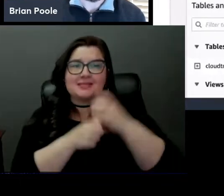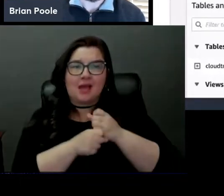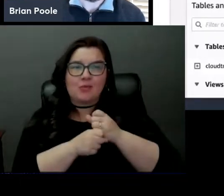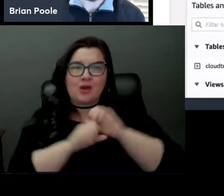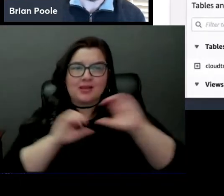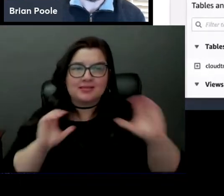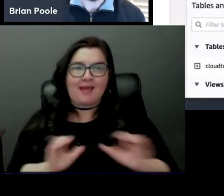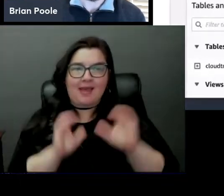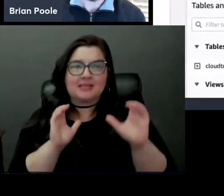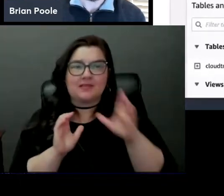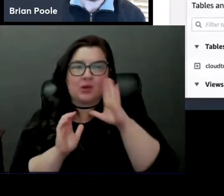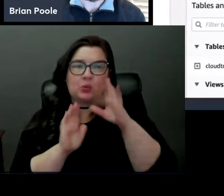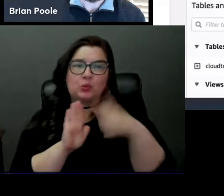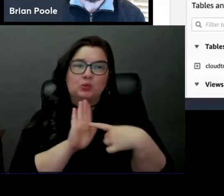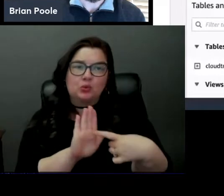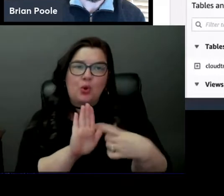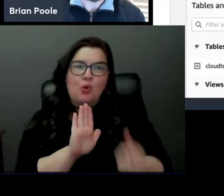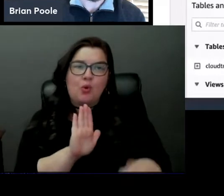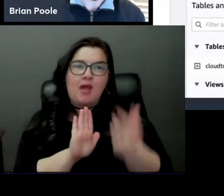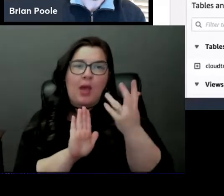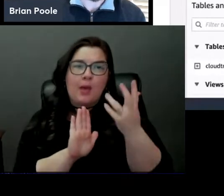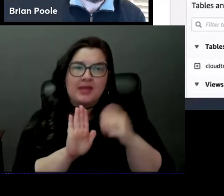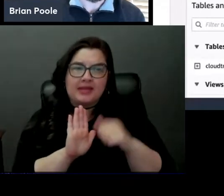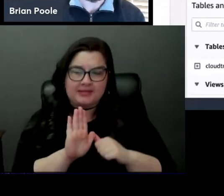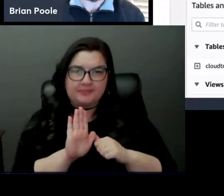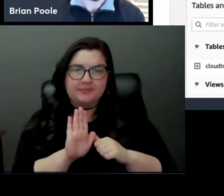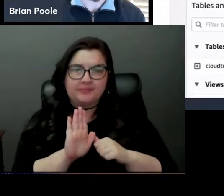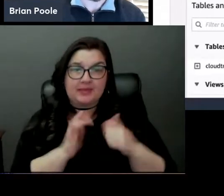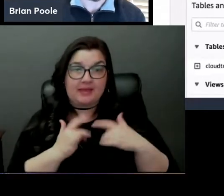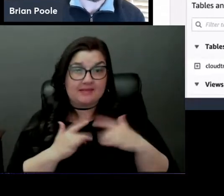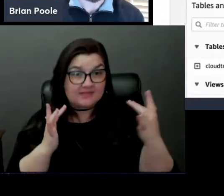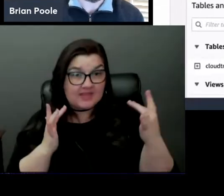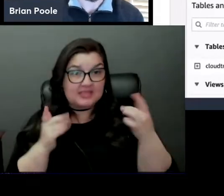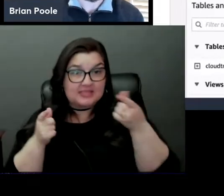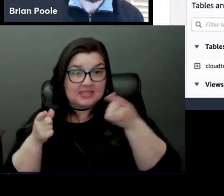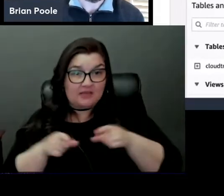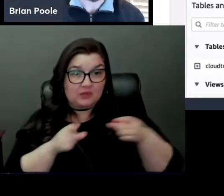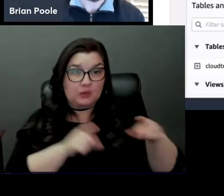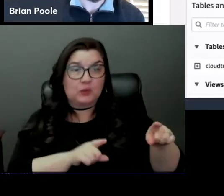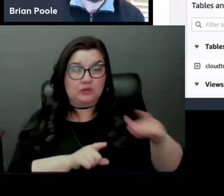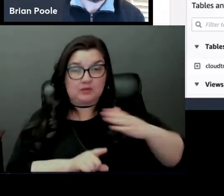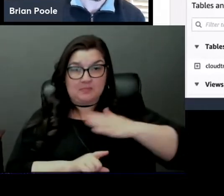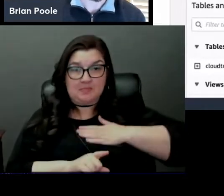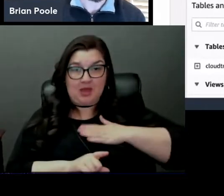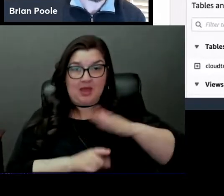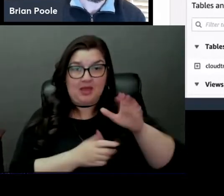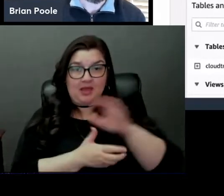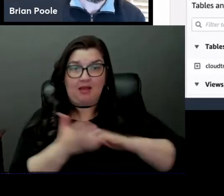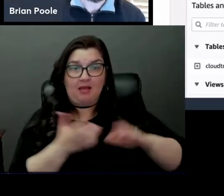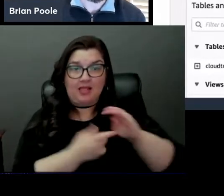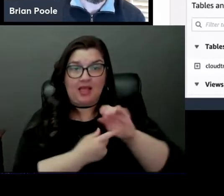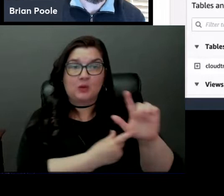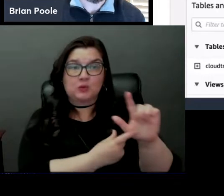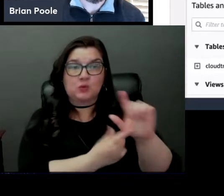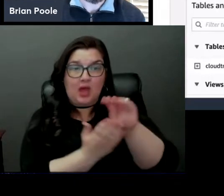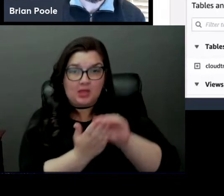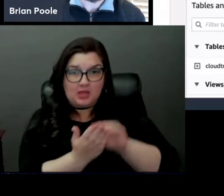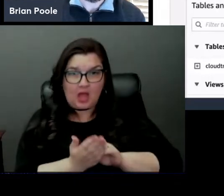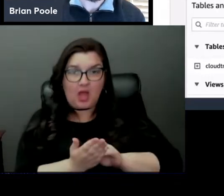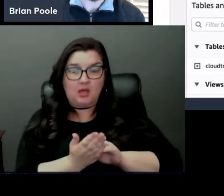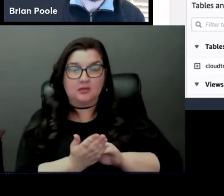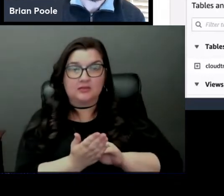show me how many events have occurred in my CloudTrail logs over a certain date